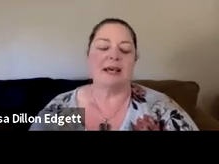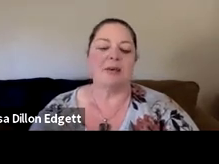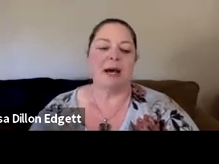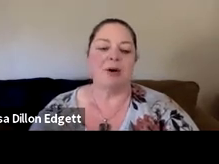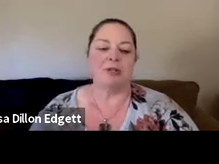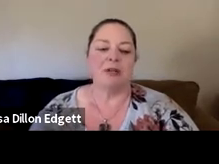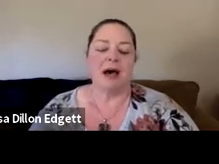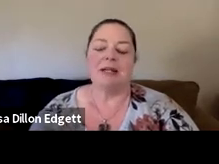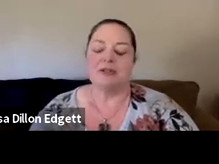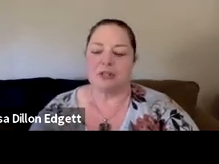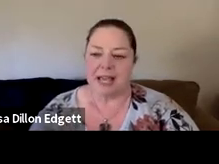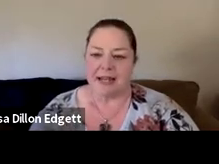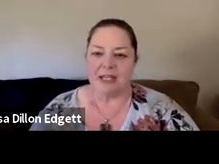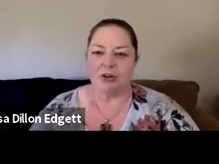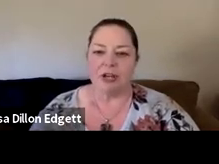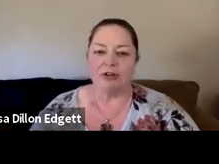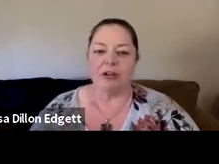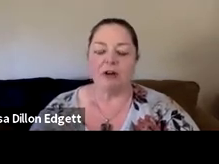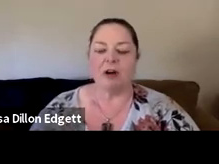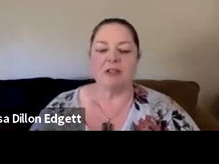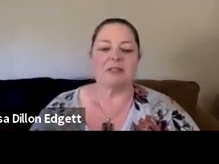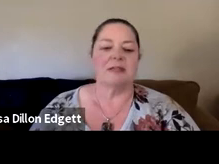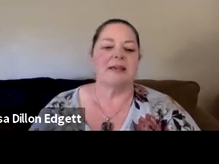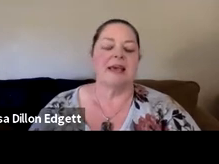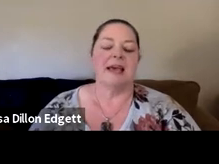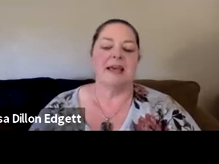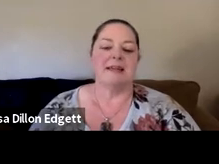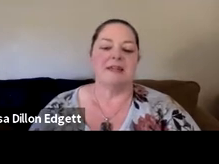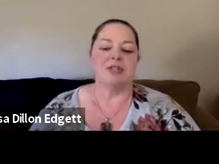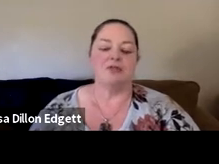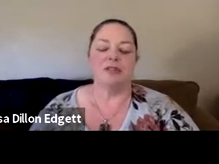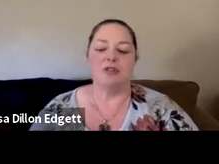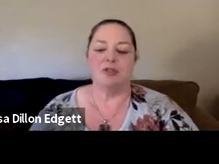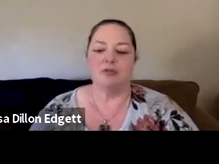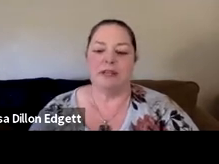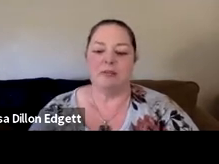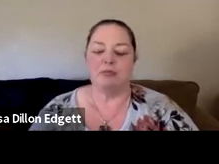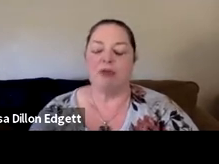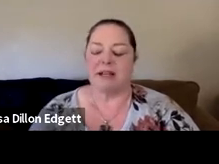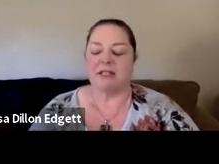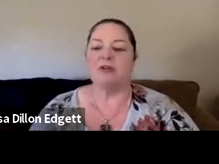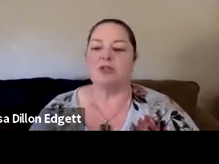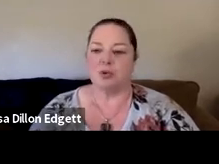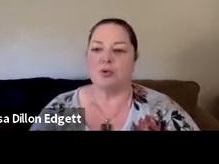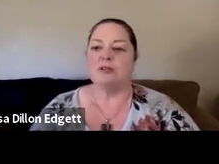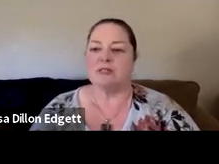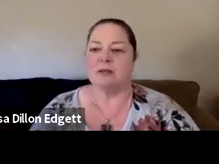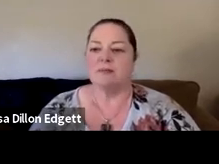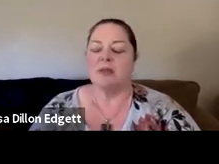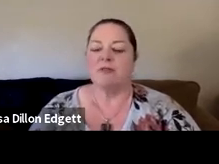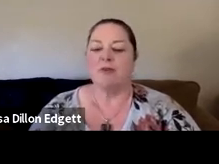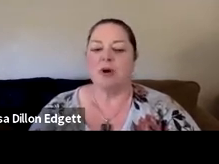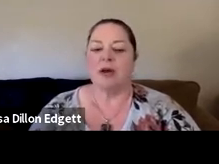strategies, about understanding your hearing loss, and just real practical